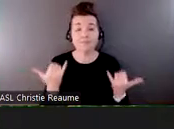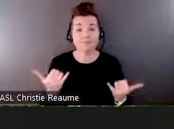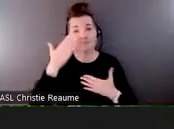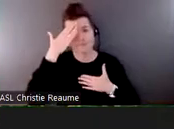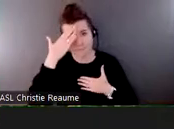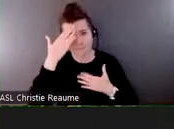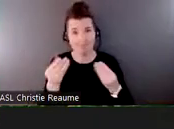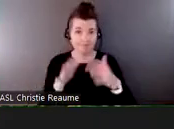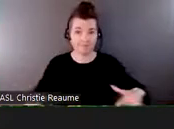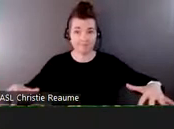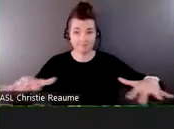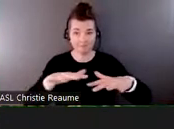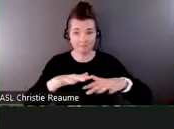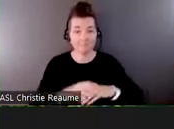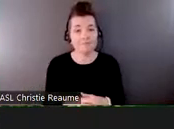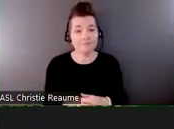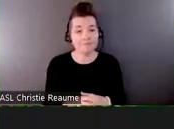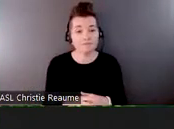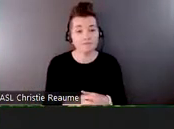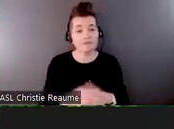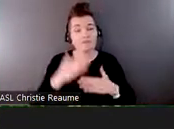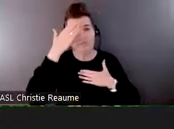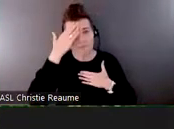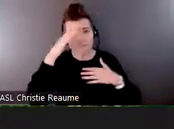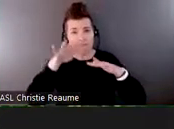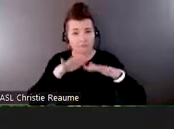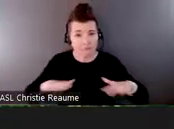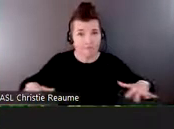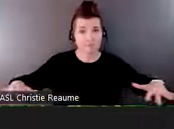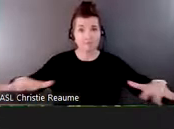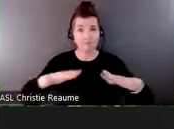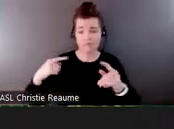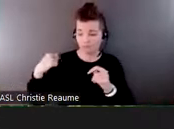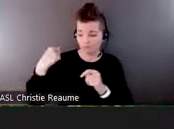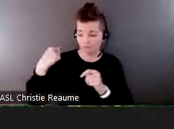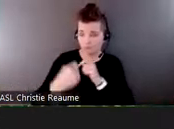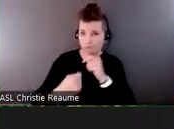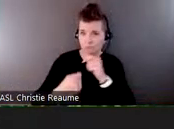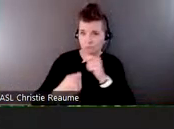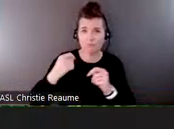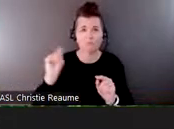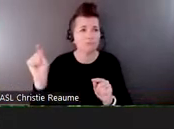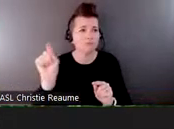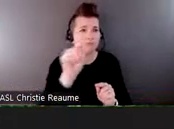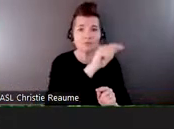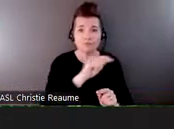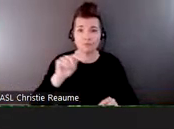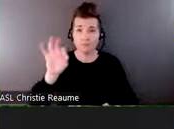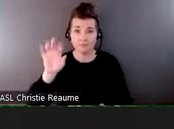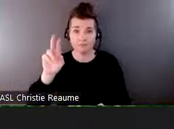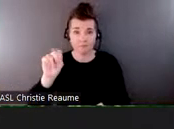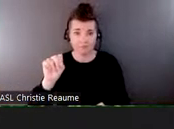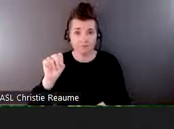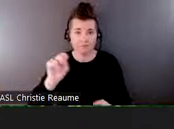We acknowledge that we gather on the traditional territory of a number of First Nations, and acknowledge their